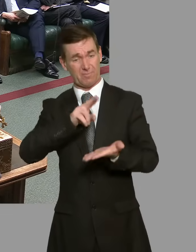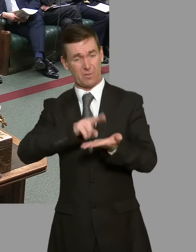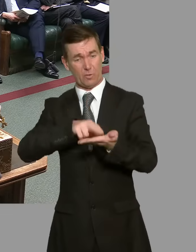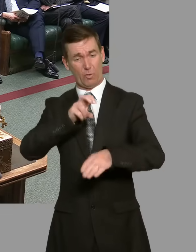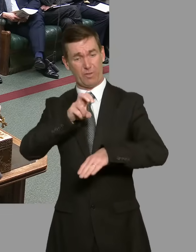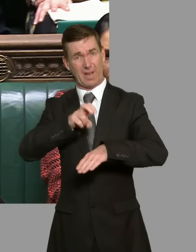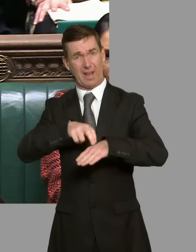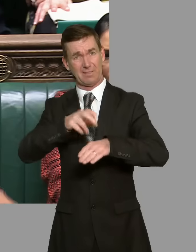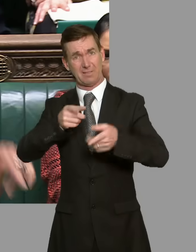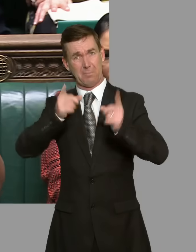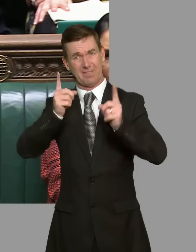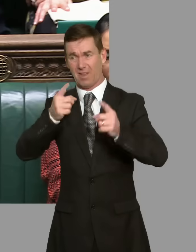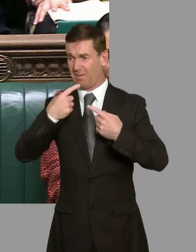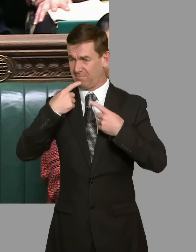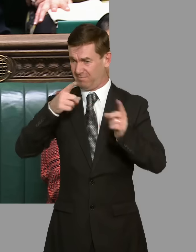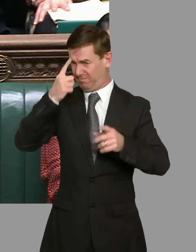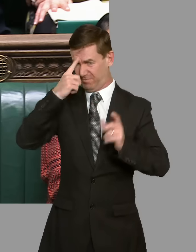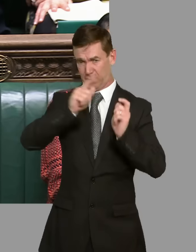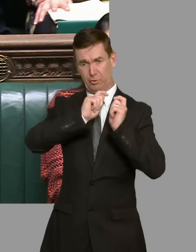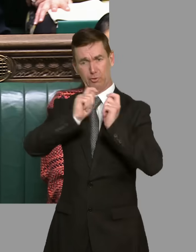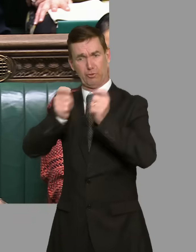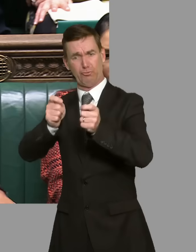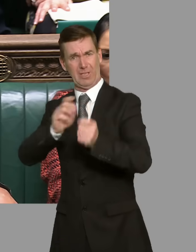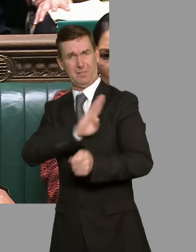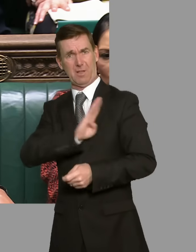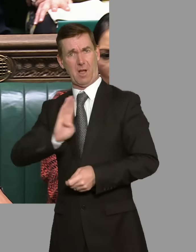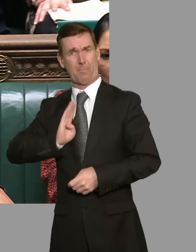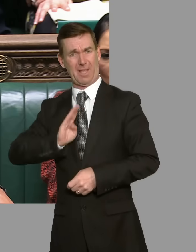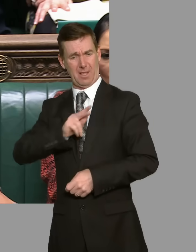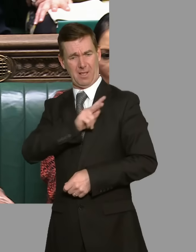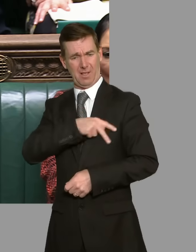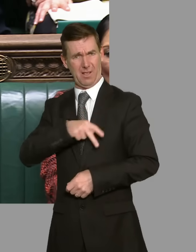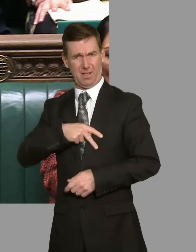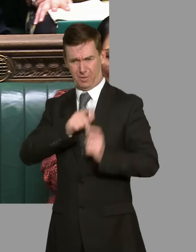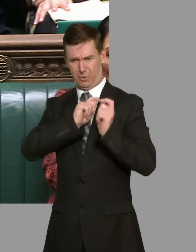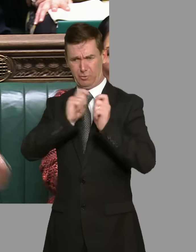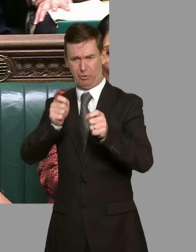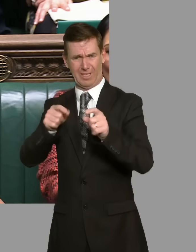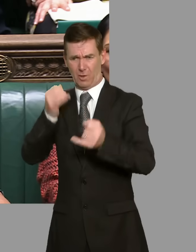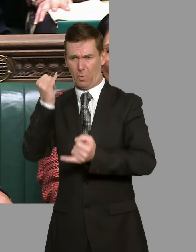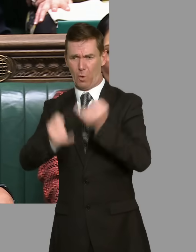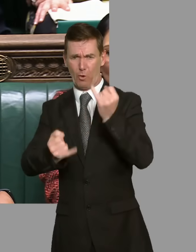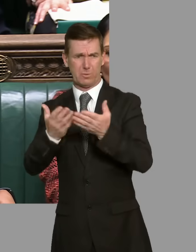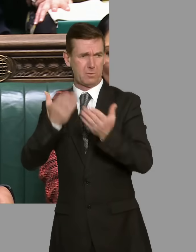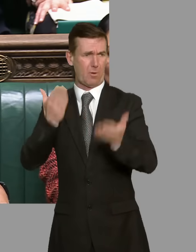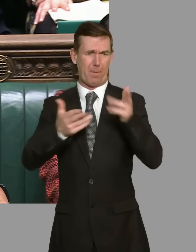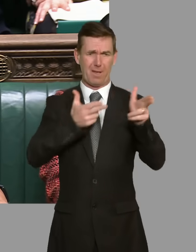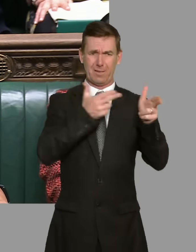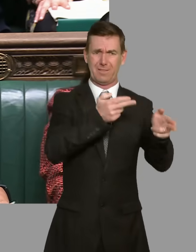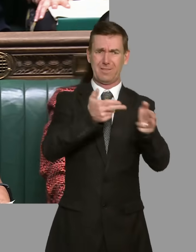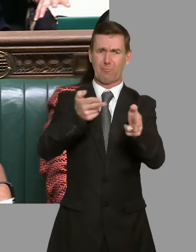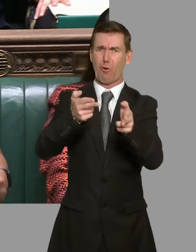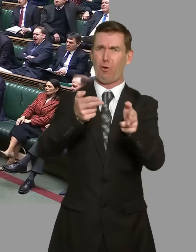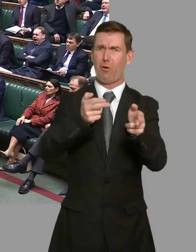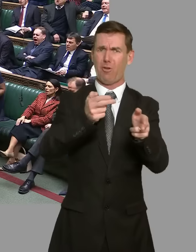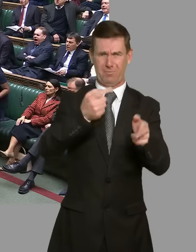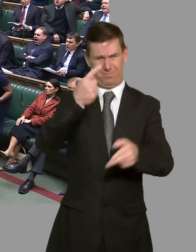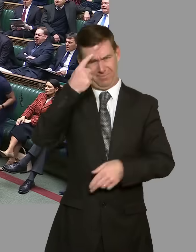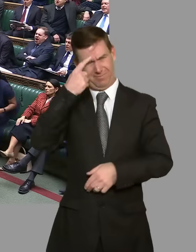be putting veterans in the dock for serving their country at the same time he is deploying today's soldiers into